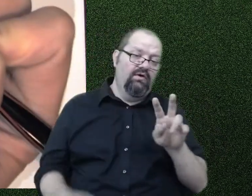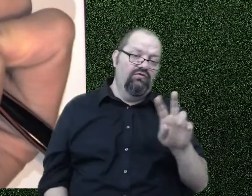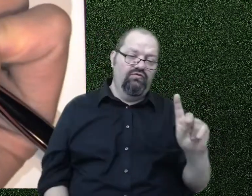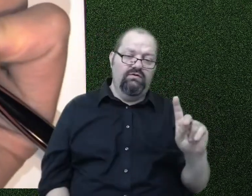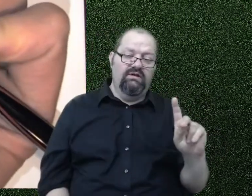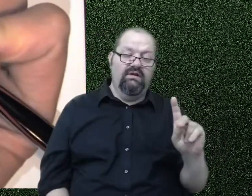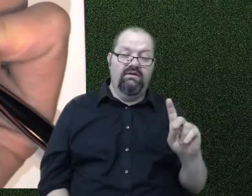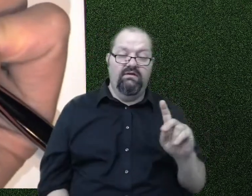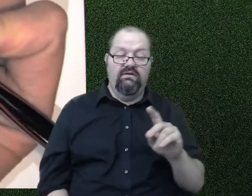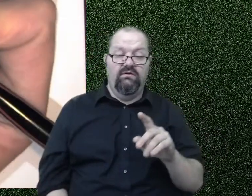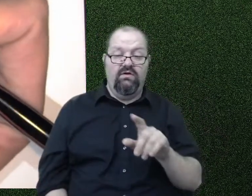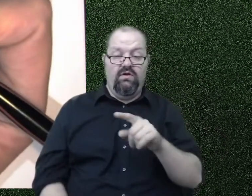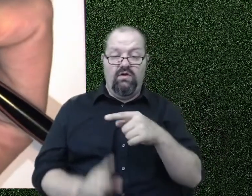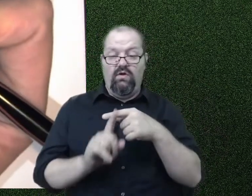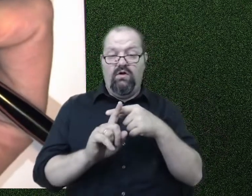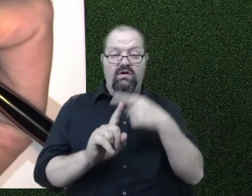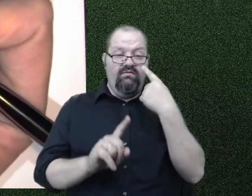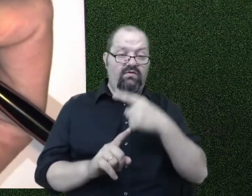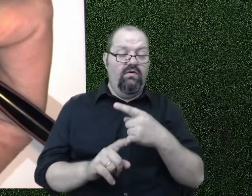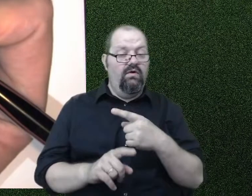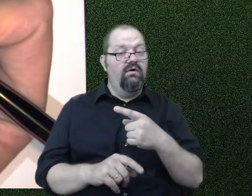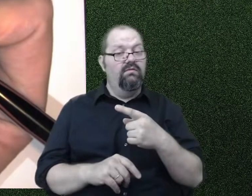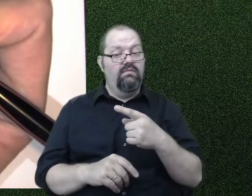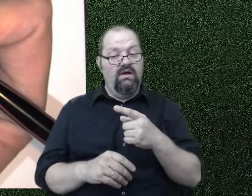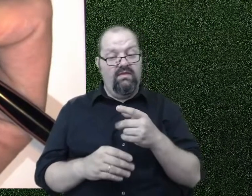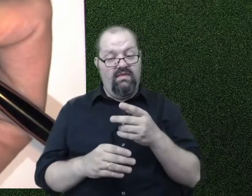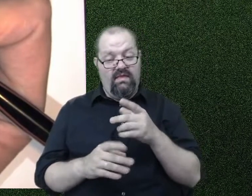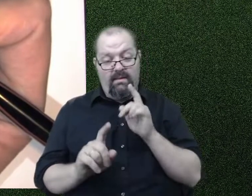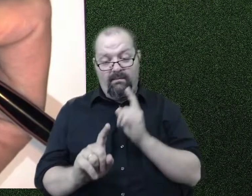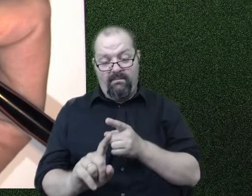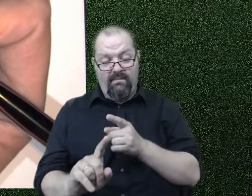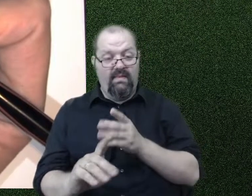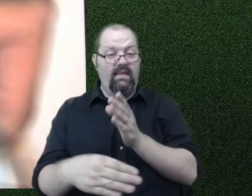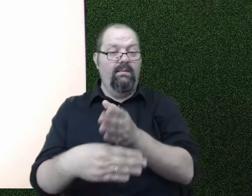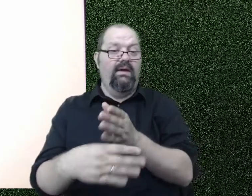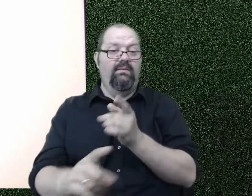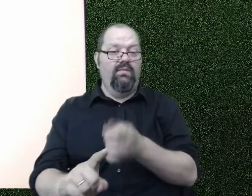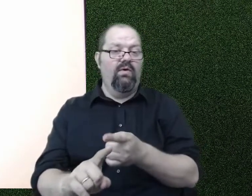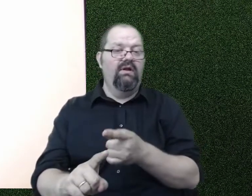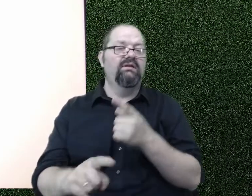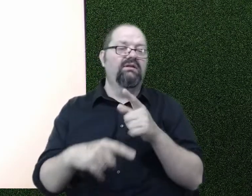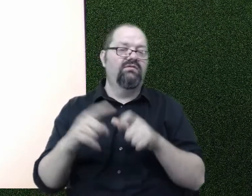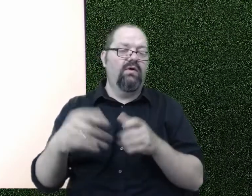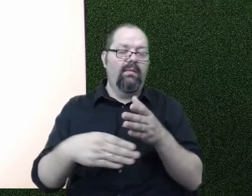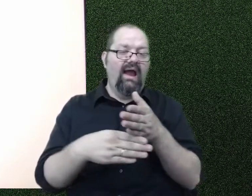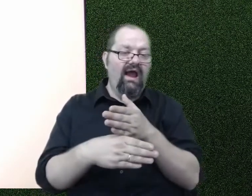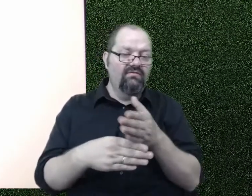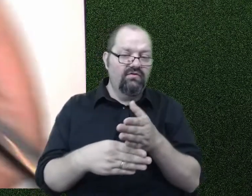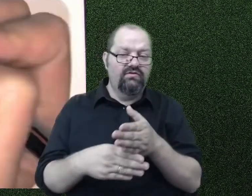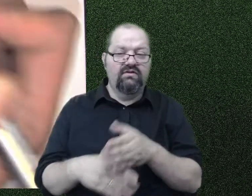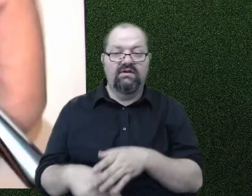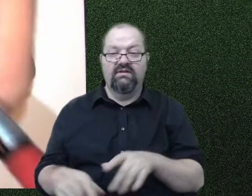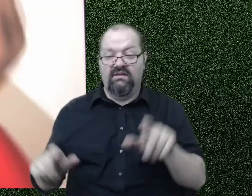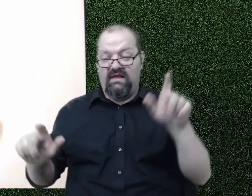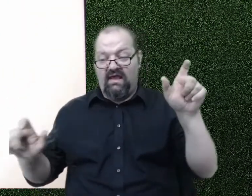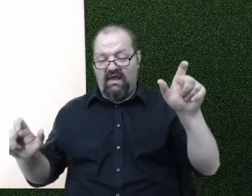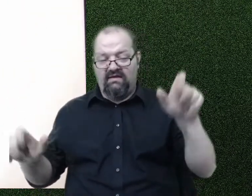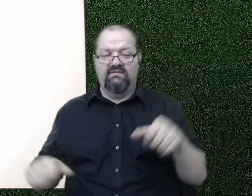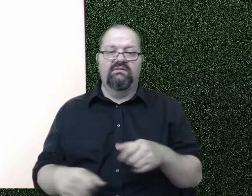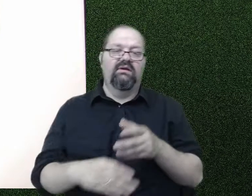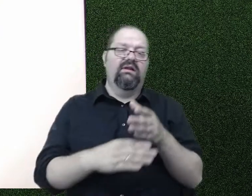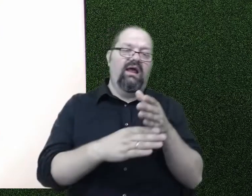The coordinates of the midpoint come from averaging the x values, the y values, and the z values. The x coordinate is the average x